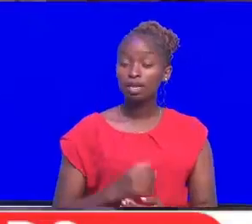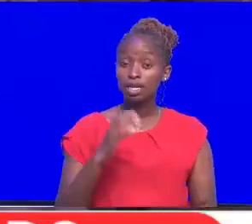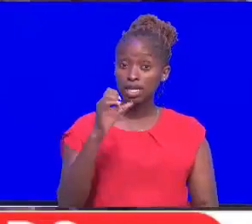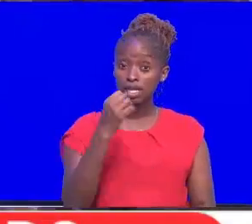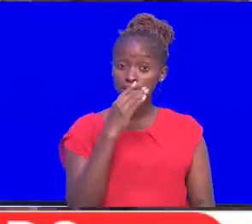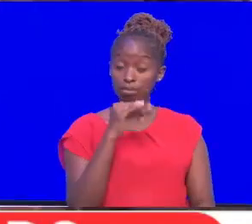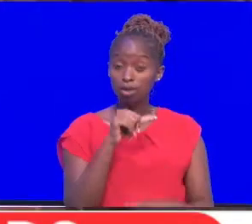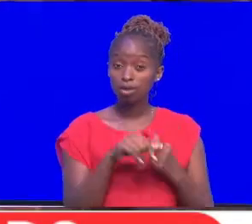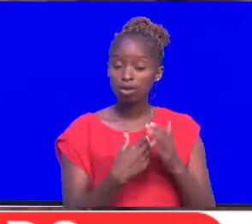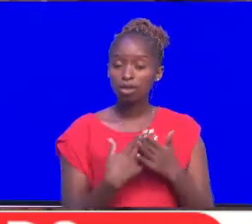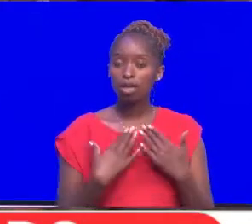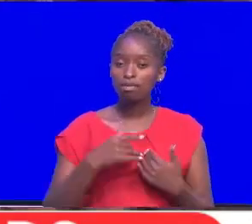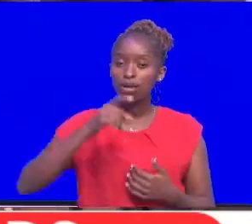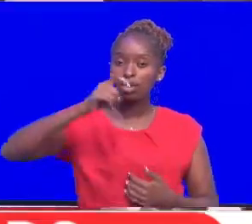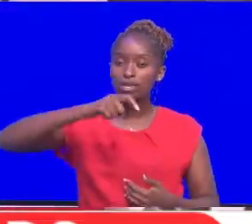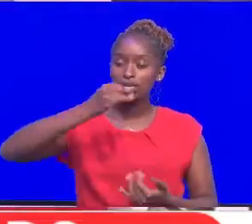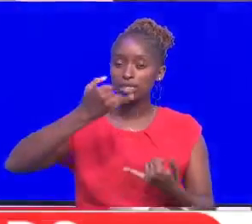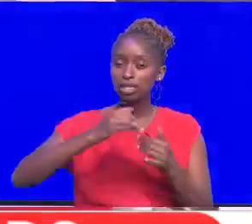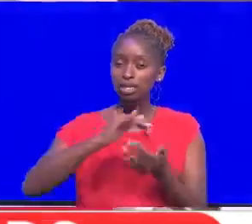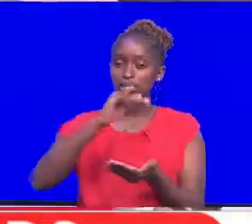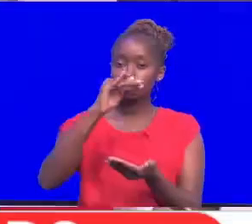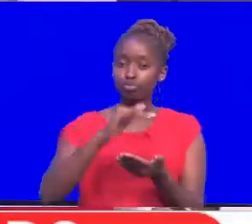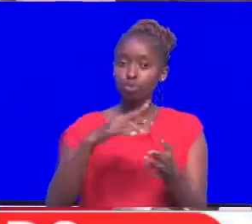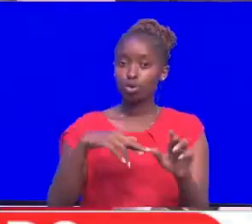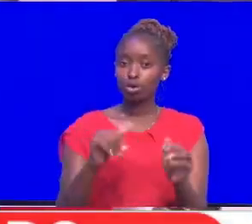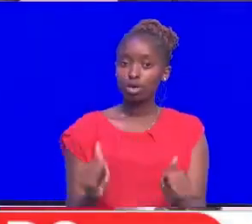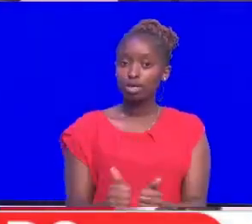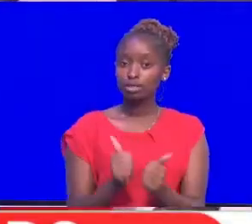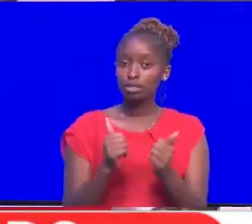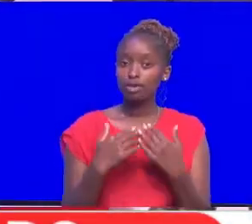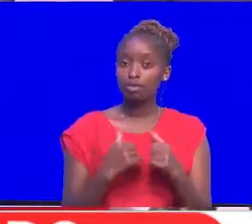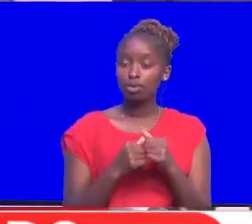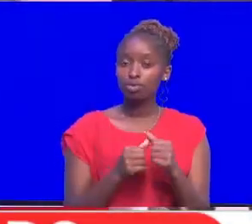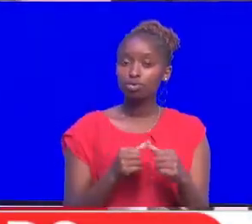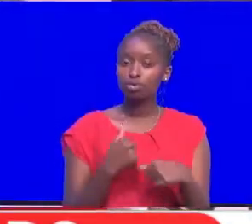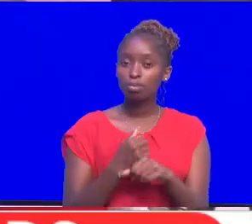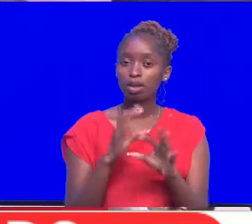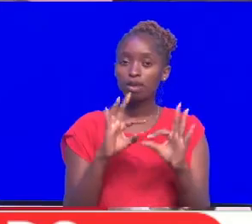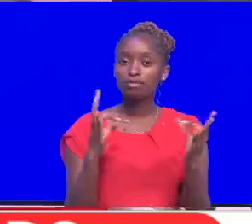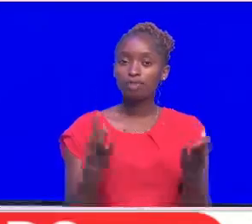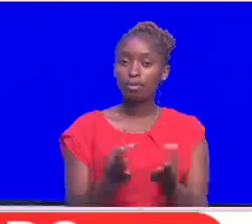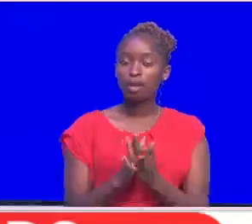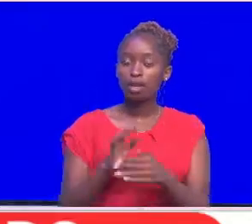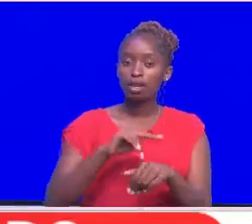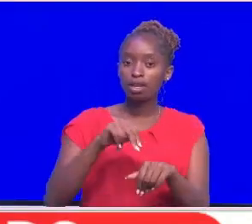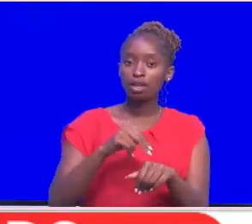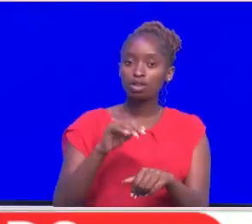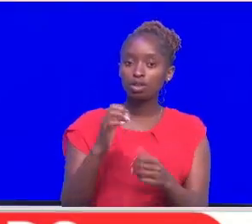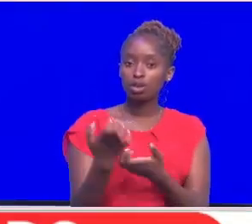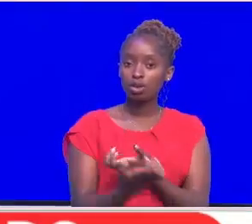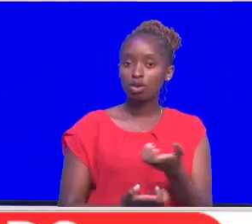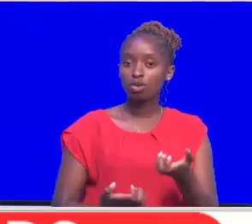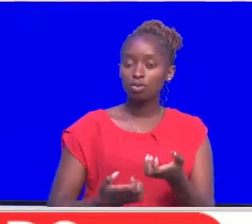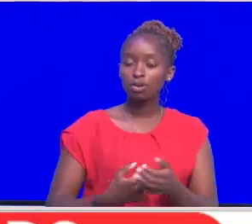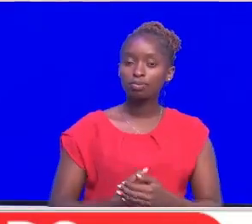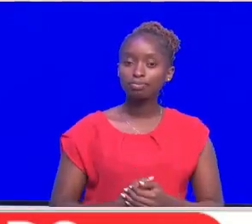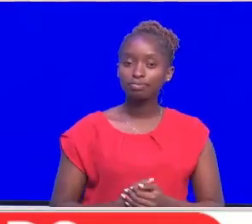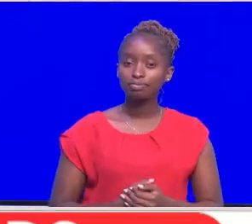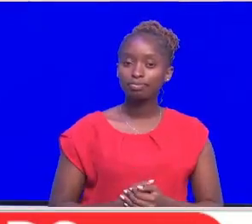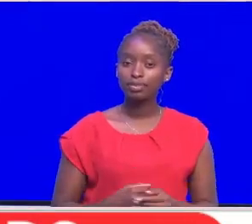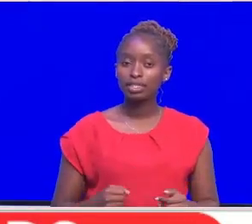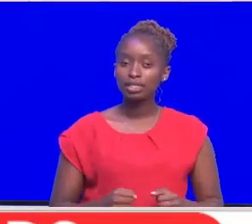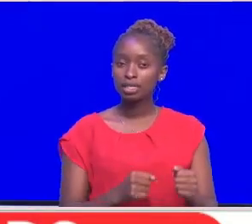passionately about the need to reduce road accidents that continue to devastate families and the national economy. The statistics are very, very,